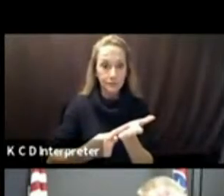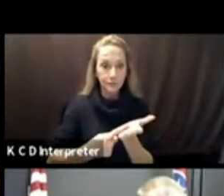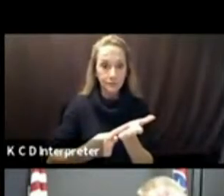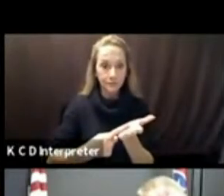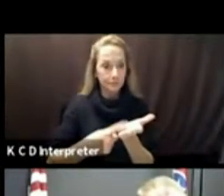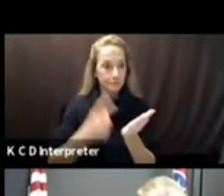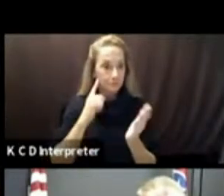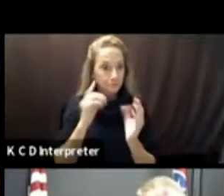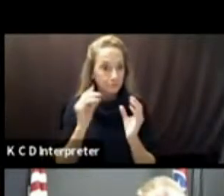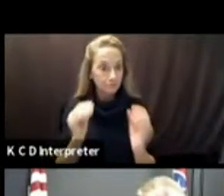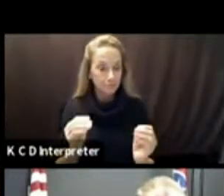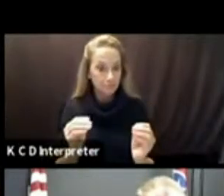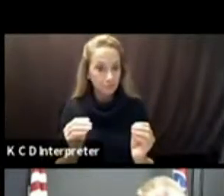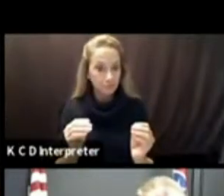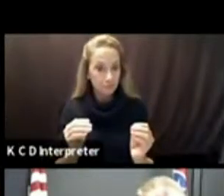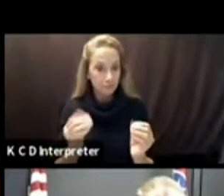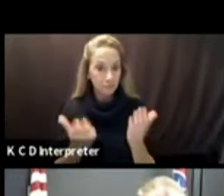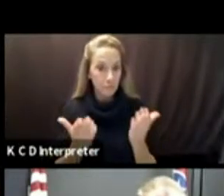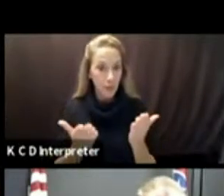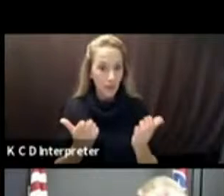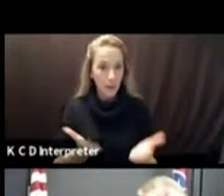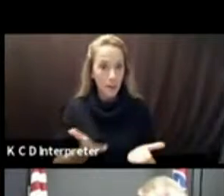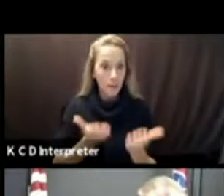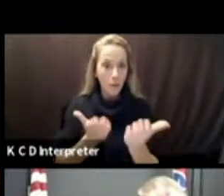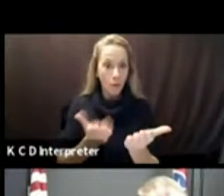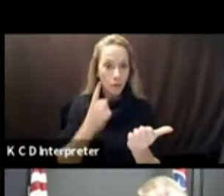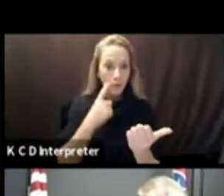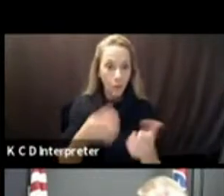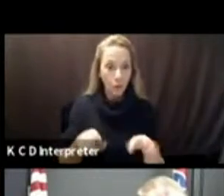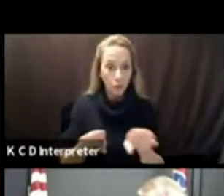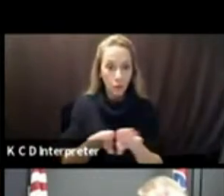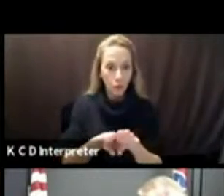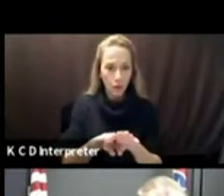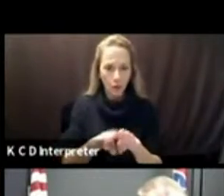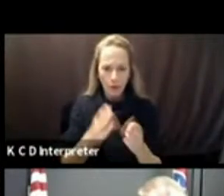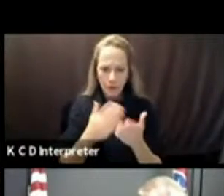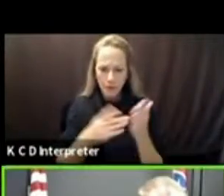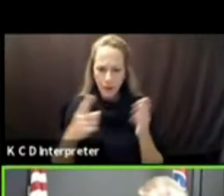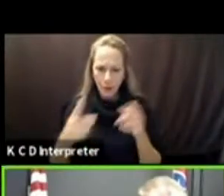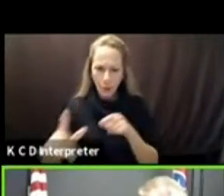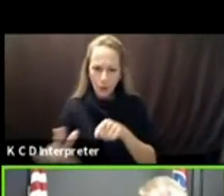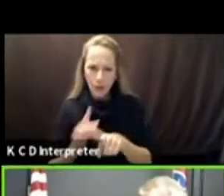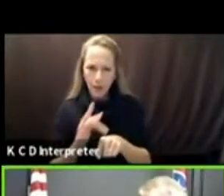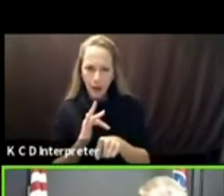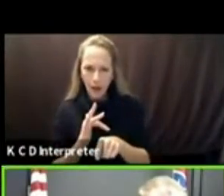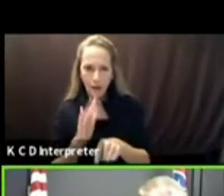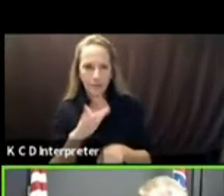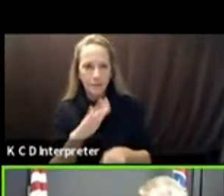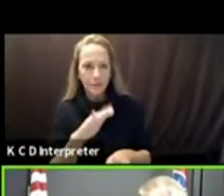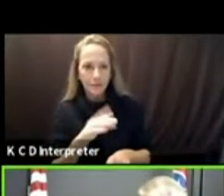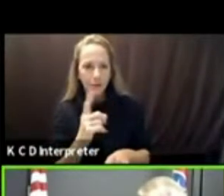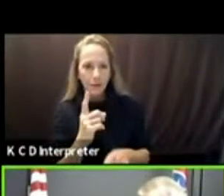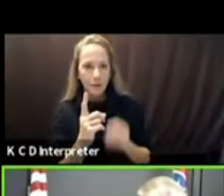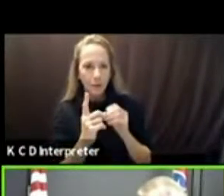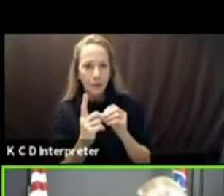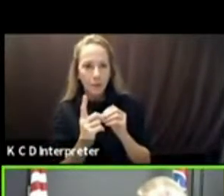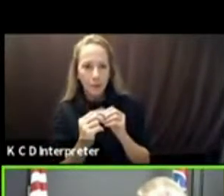If not, we can entertain a motion to adjourn, but is somebody on the line? Yeah, Dr. Goetcher, just one more Yeah. thing,